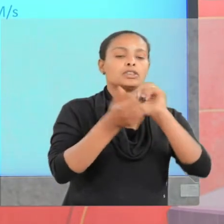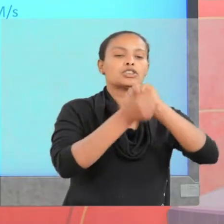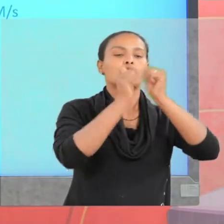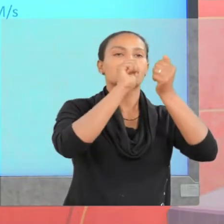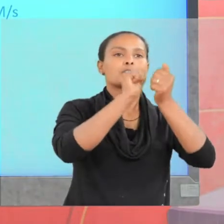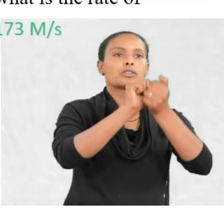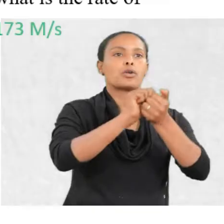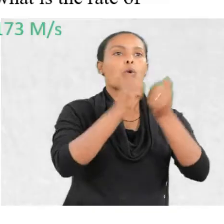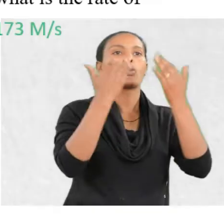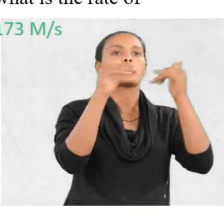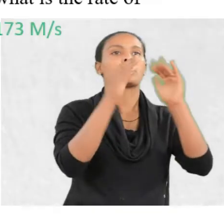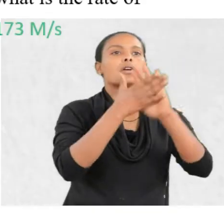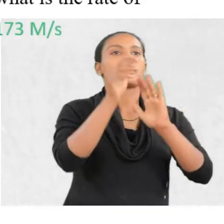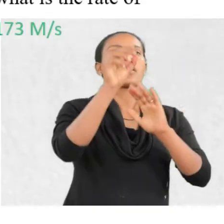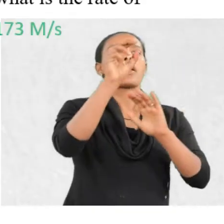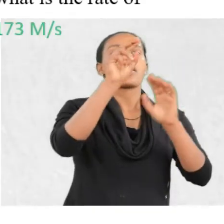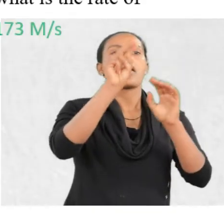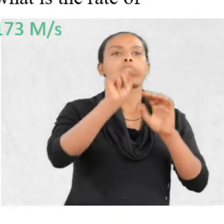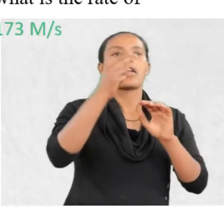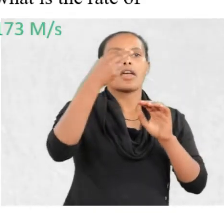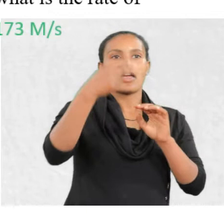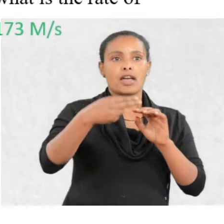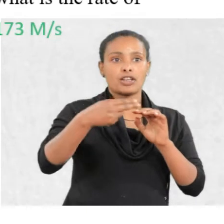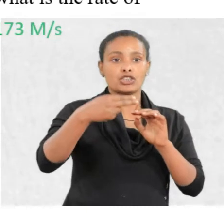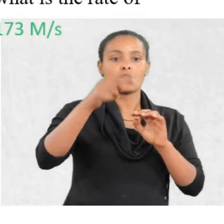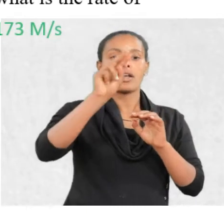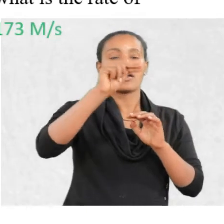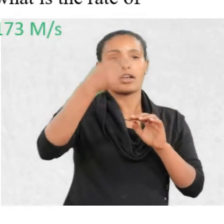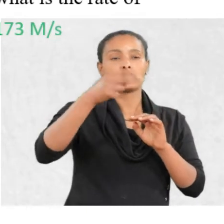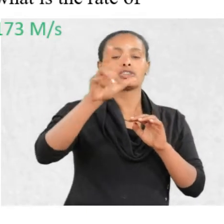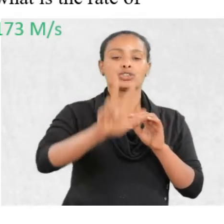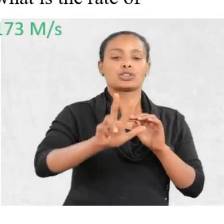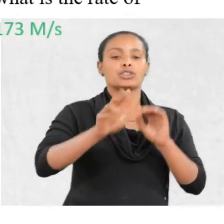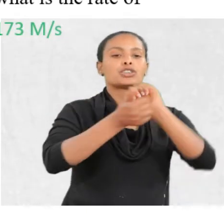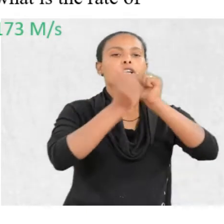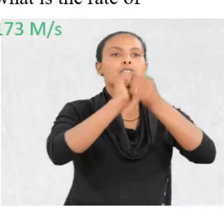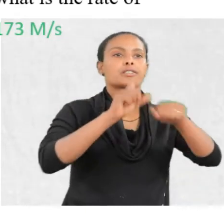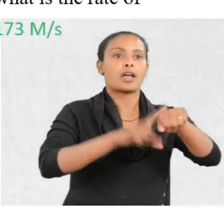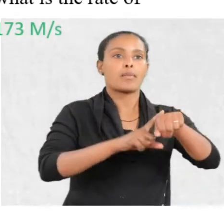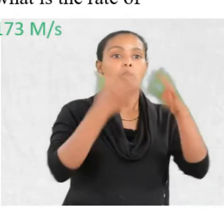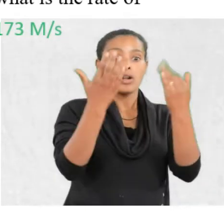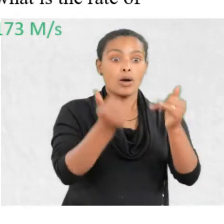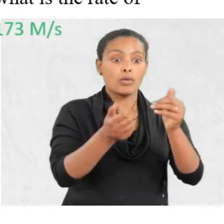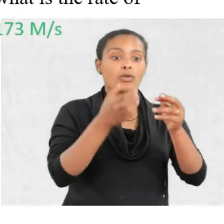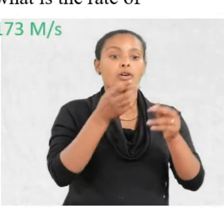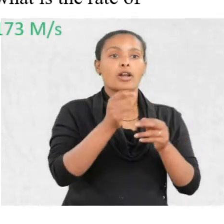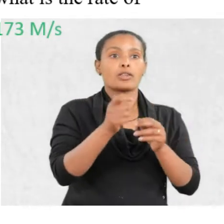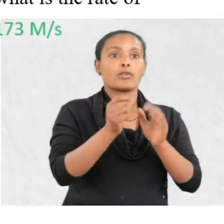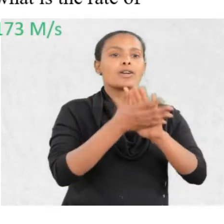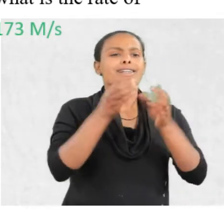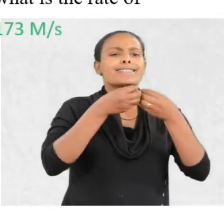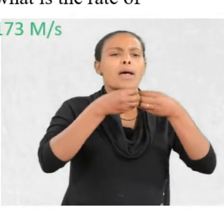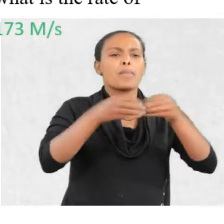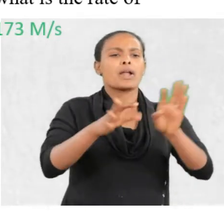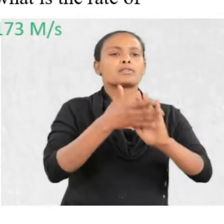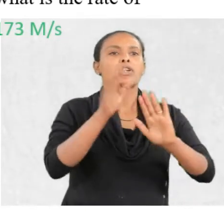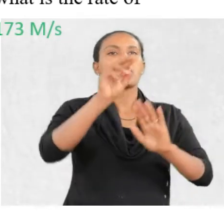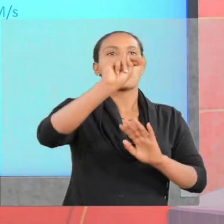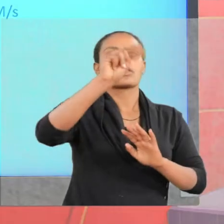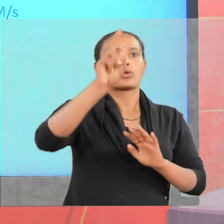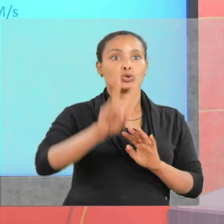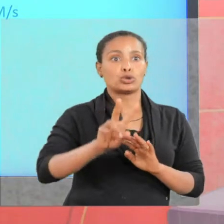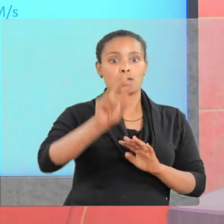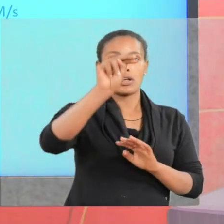in concentration of NH3 divided by change in time. Now the rate of disappearance of nitrogen